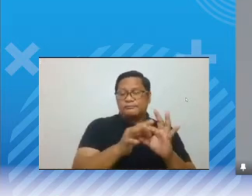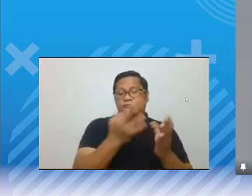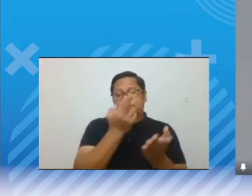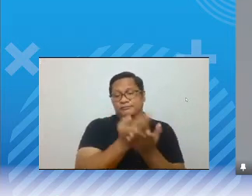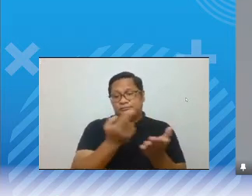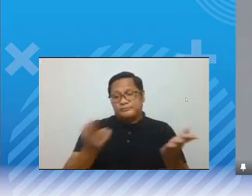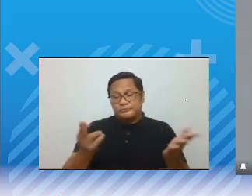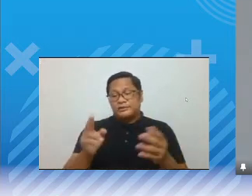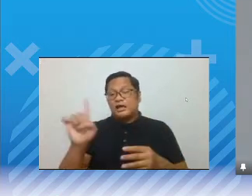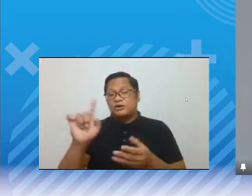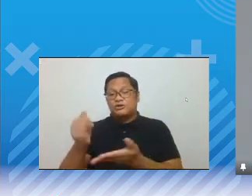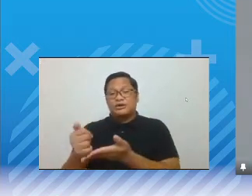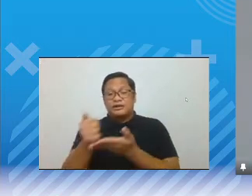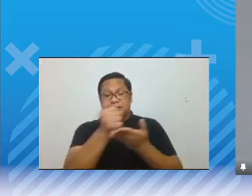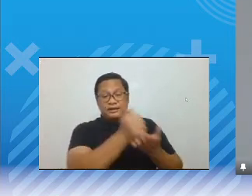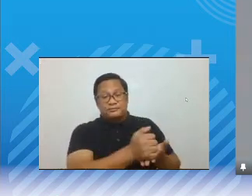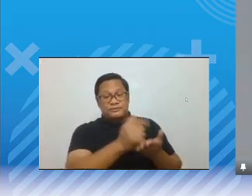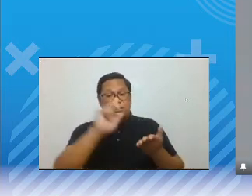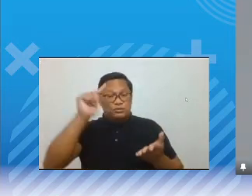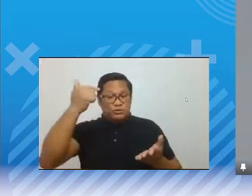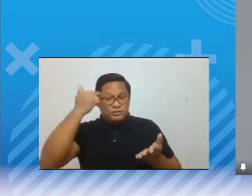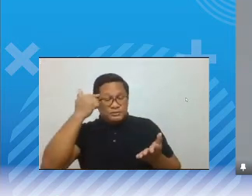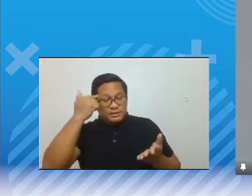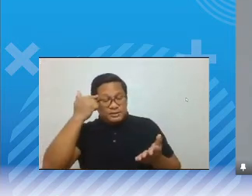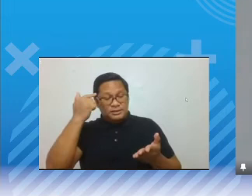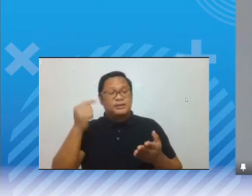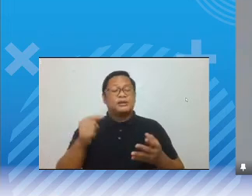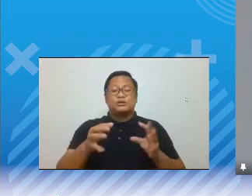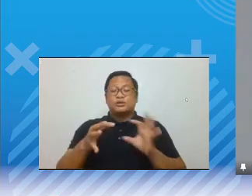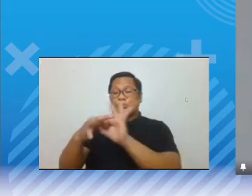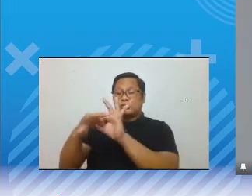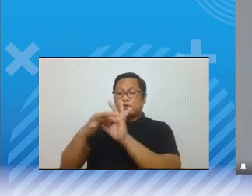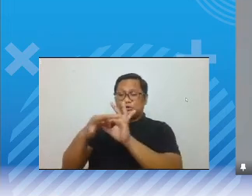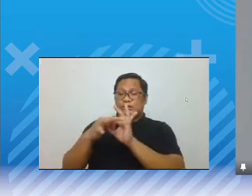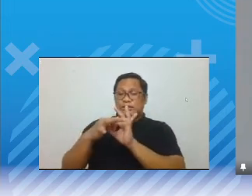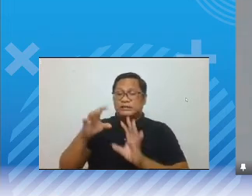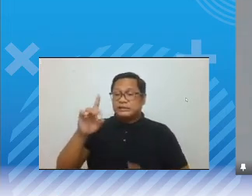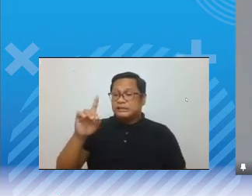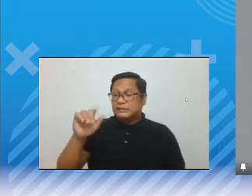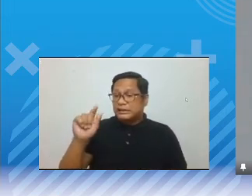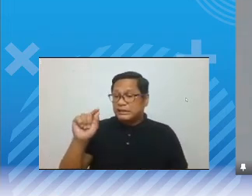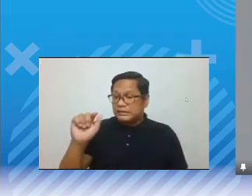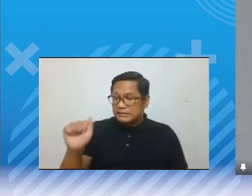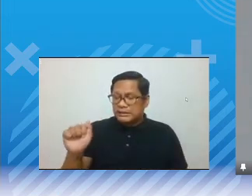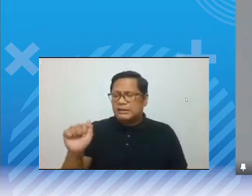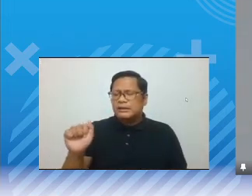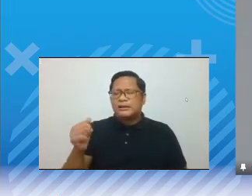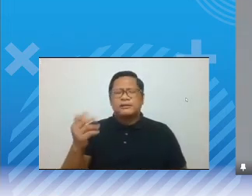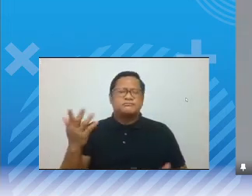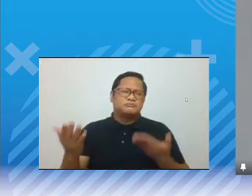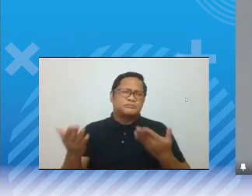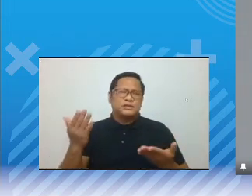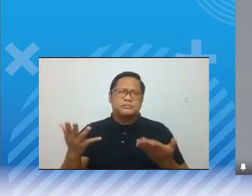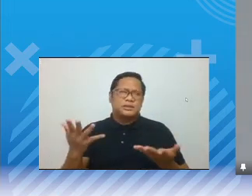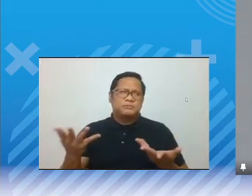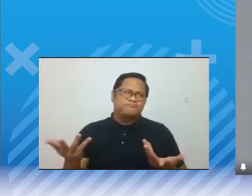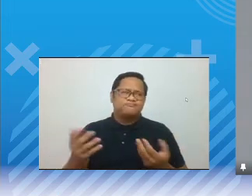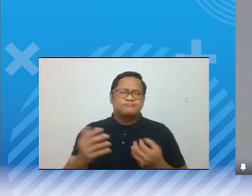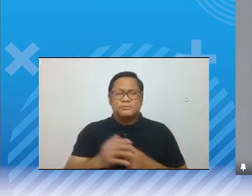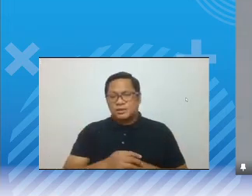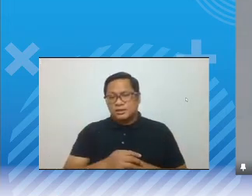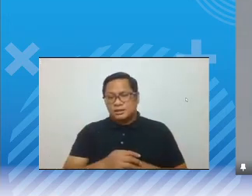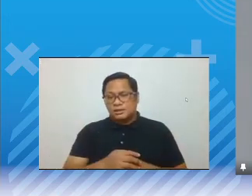help that our government can do is to coordinate with data companies and probably provide